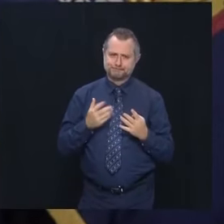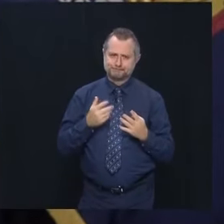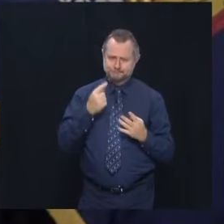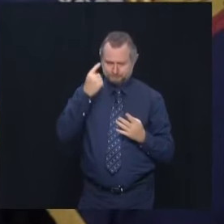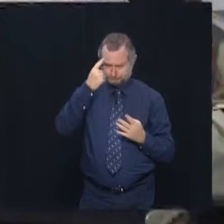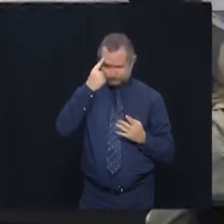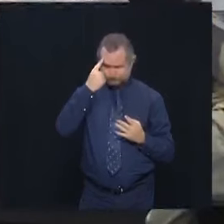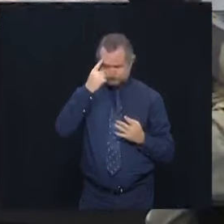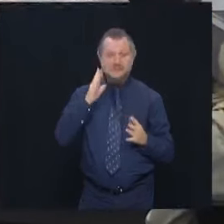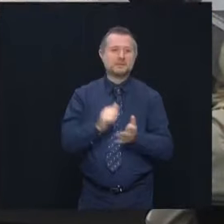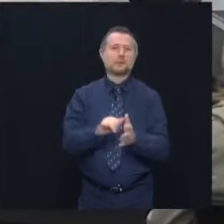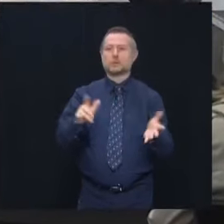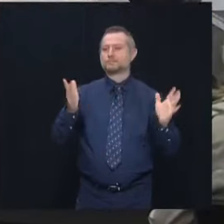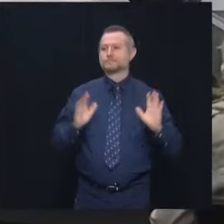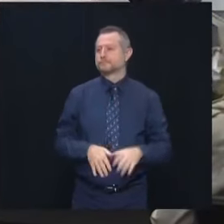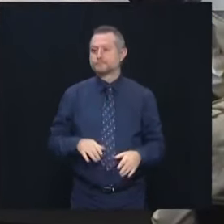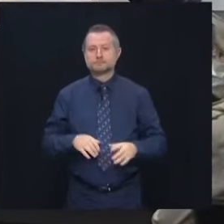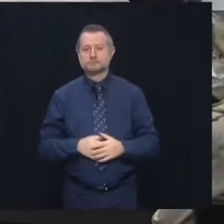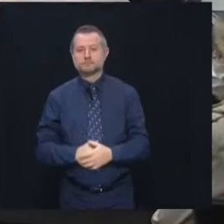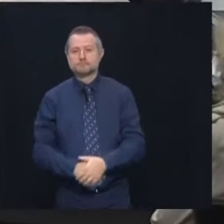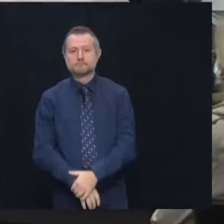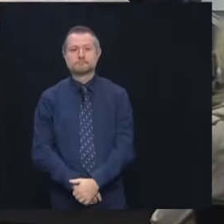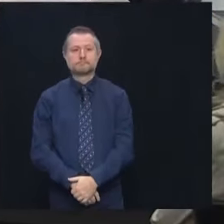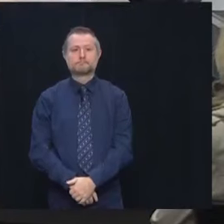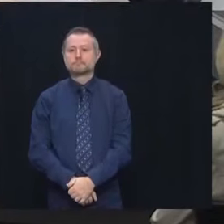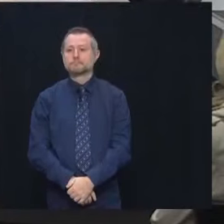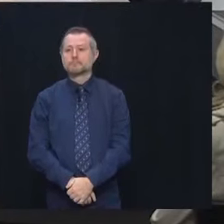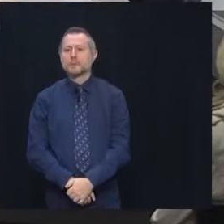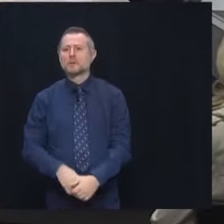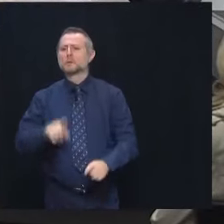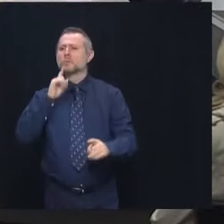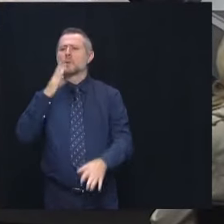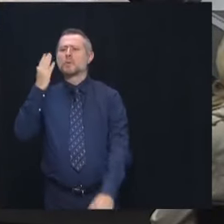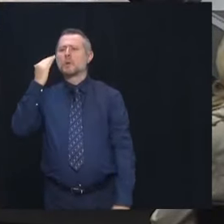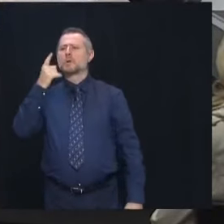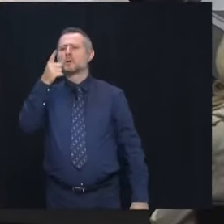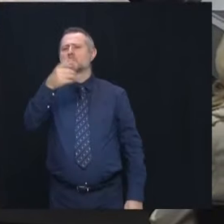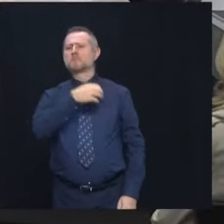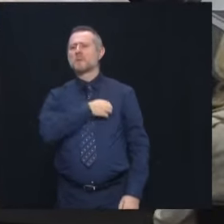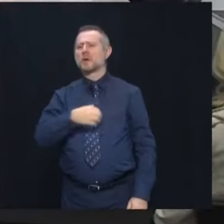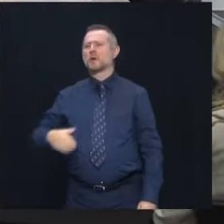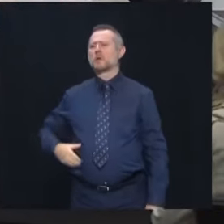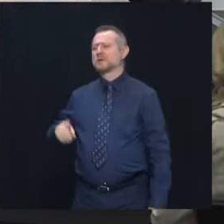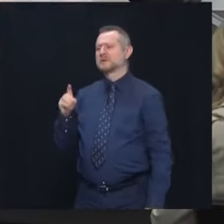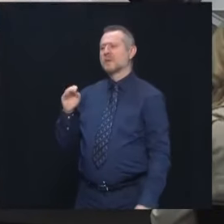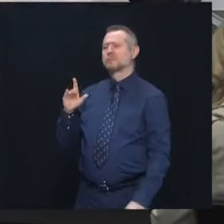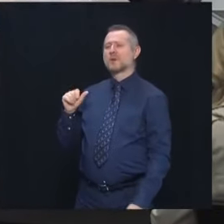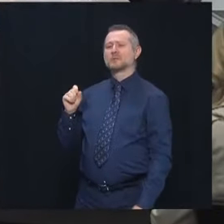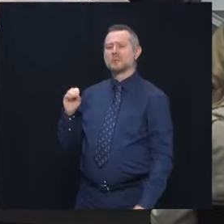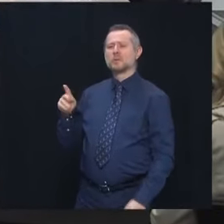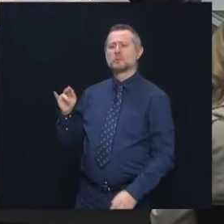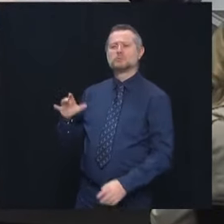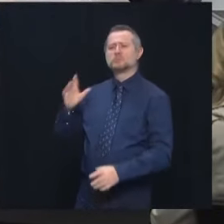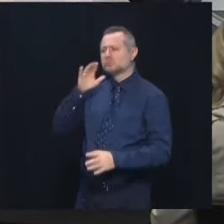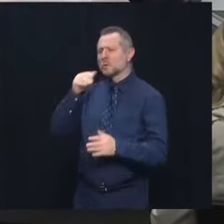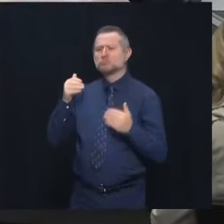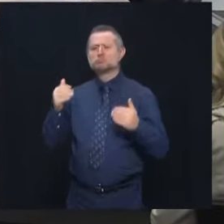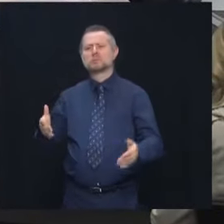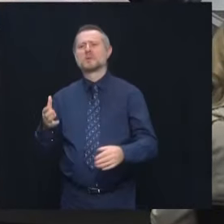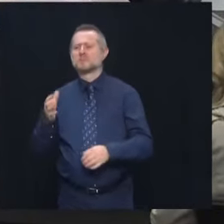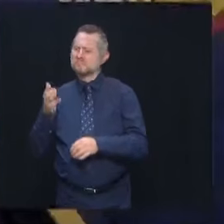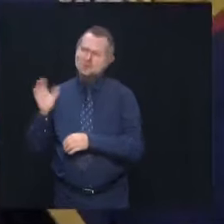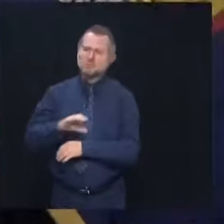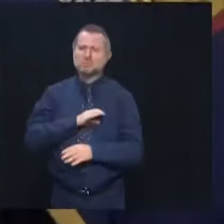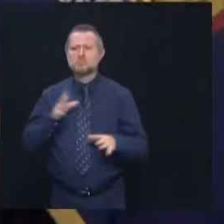that's all. So, Governor, why do you think Mayor de Blasio has not been able to pull the trigger on enforcing